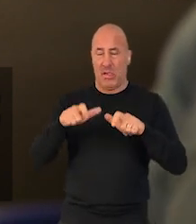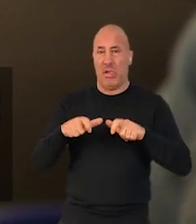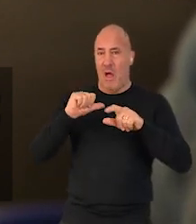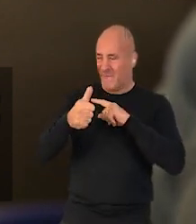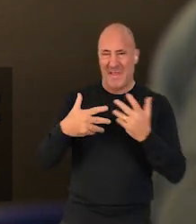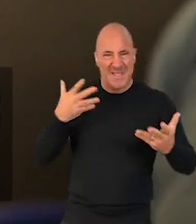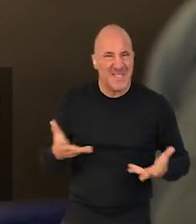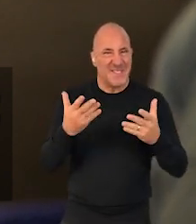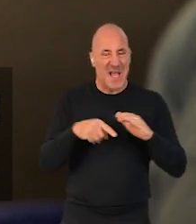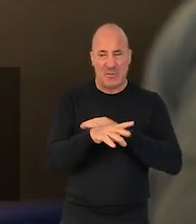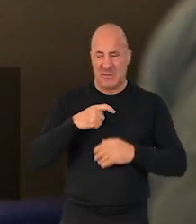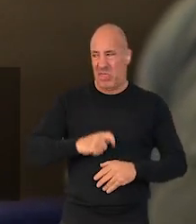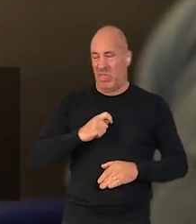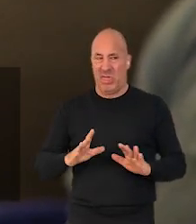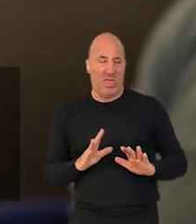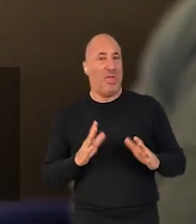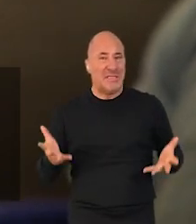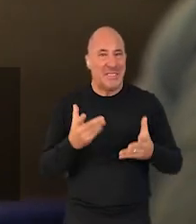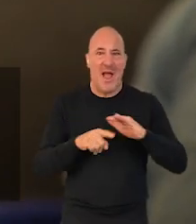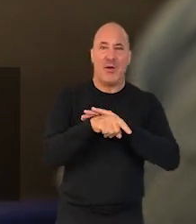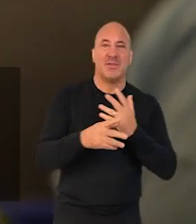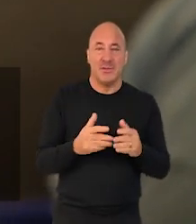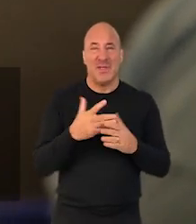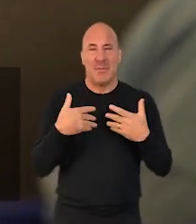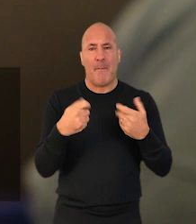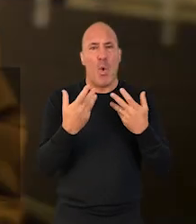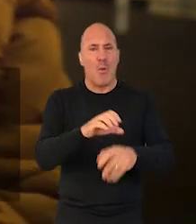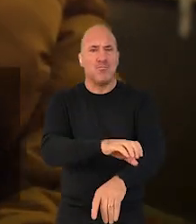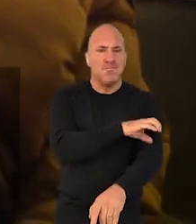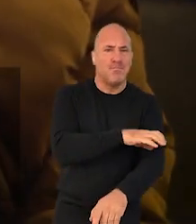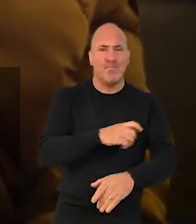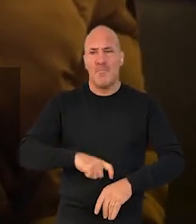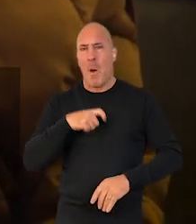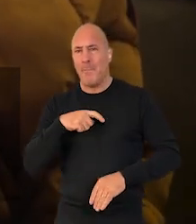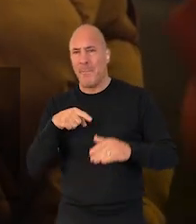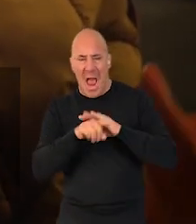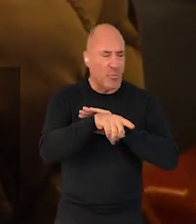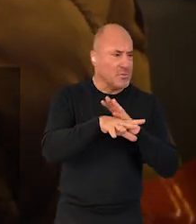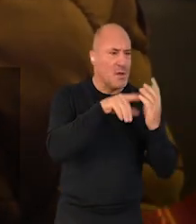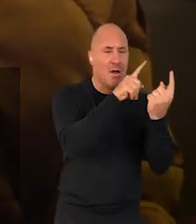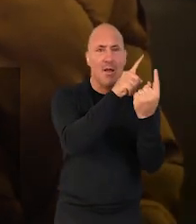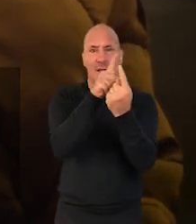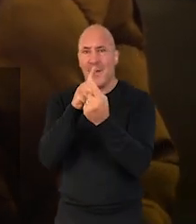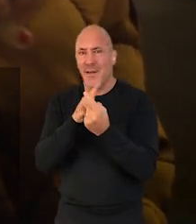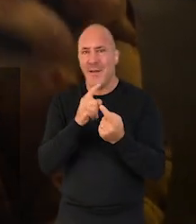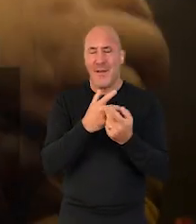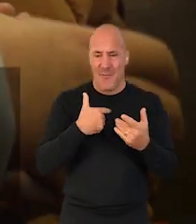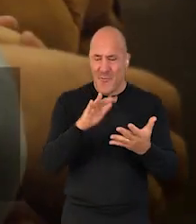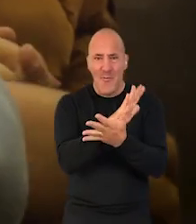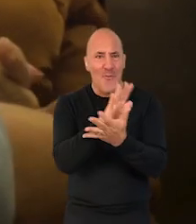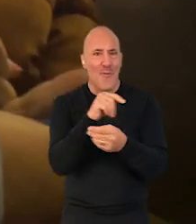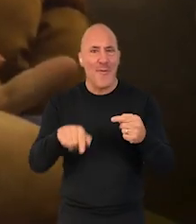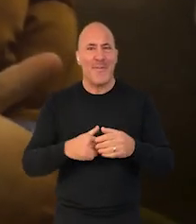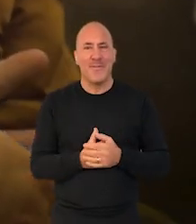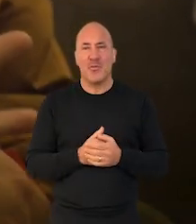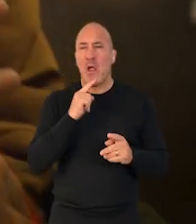and not confident about coming out, so it's built people's resilience and confidence to come out of the house and meet people and do something that they enjoy.